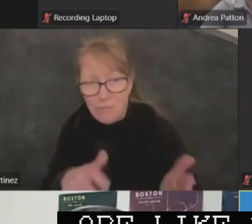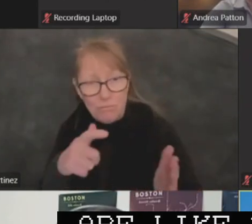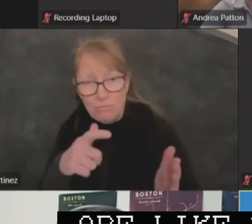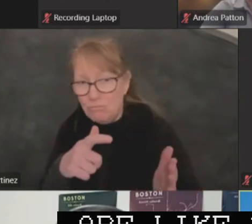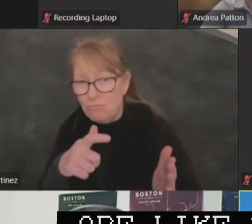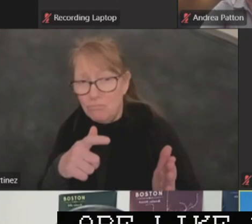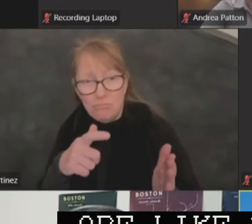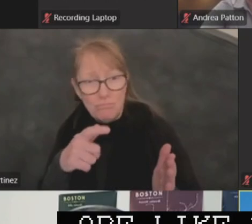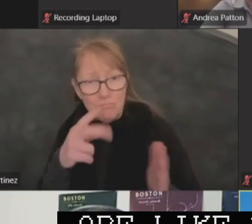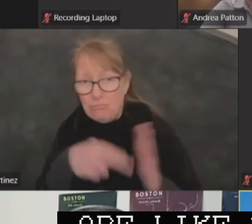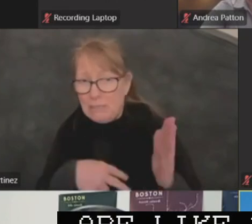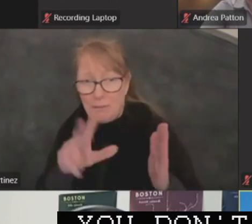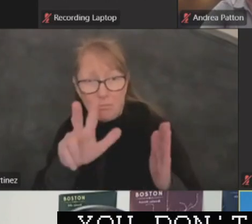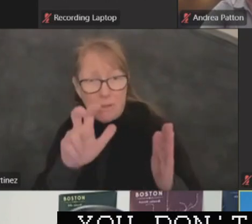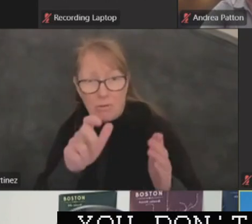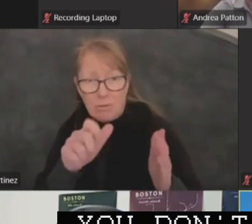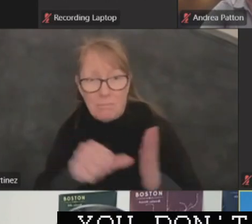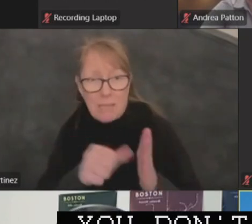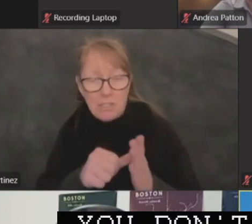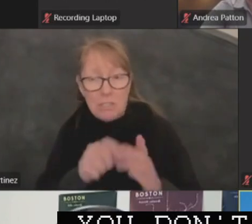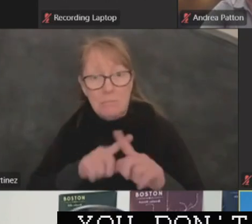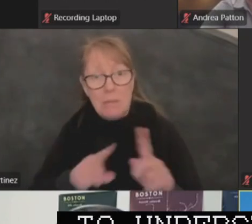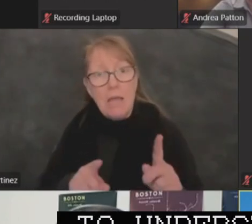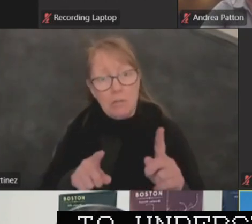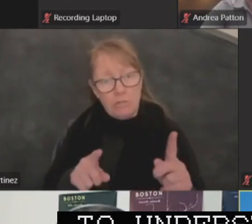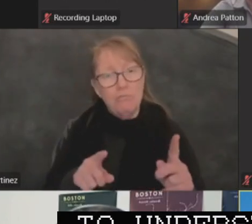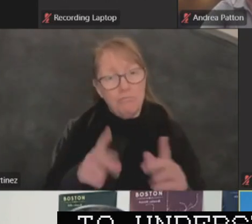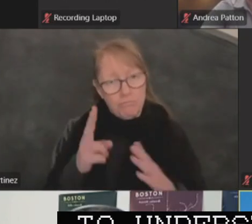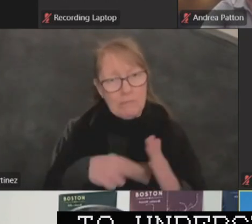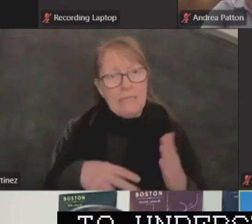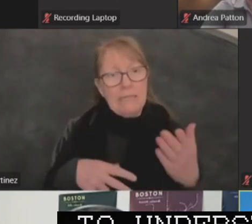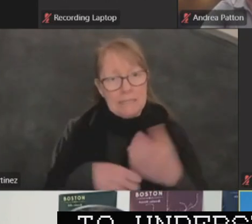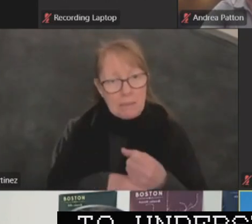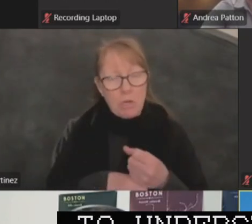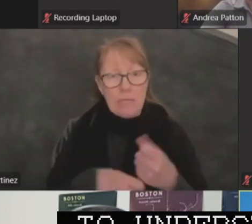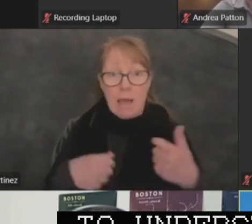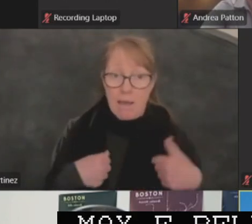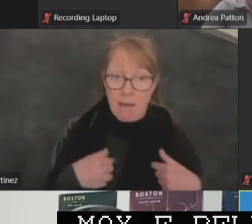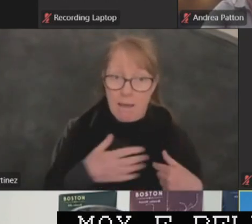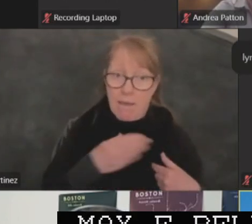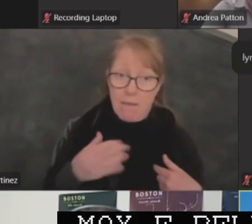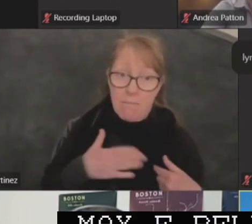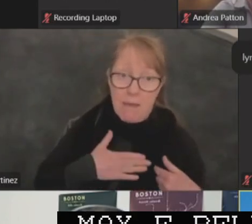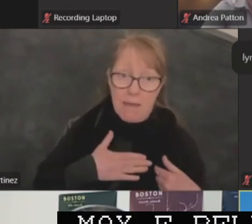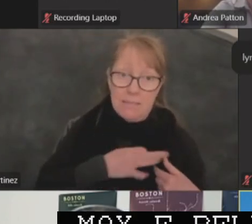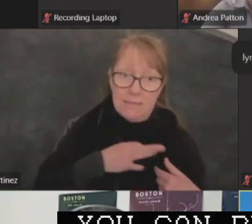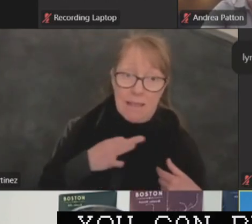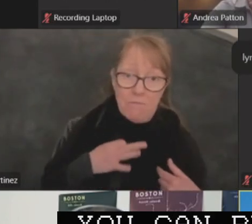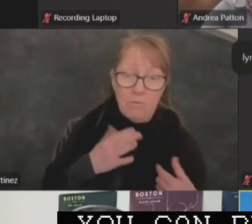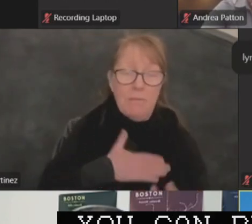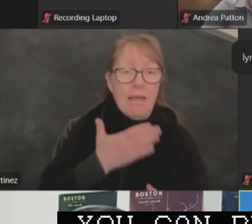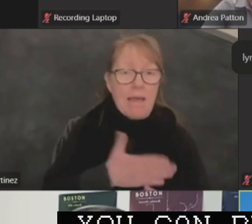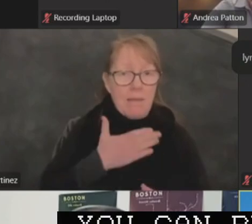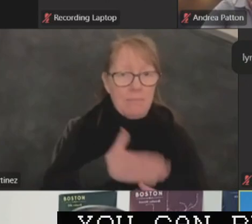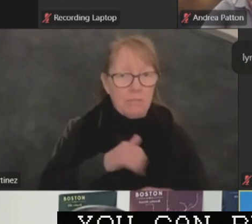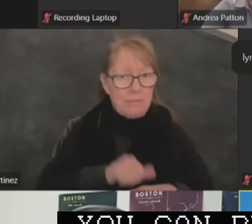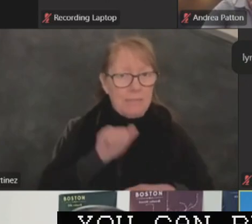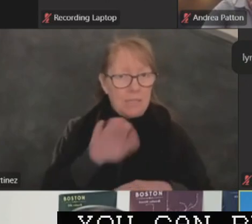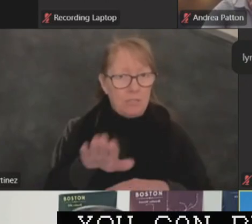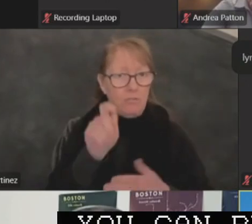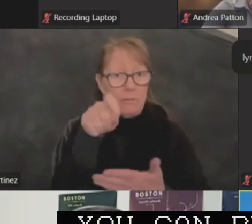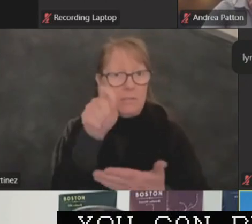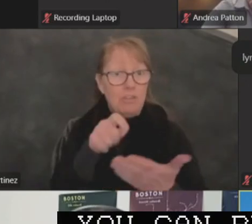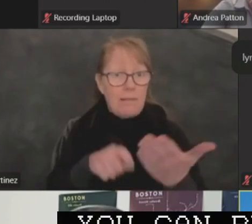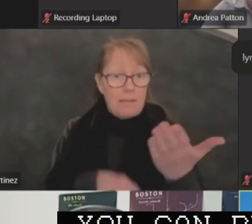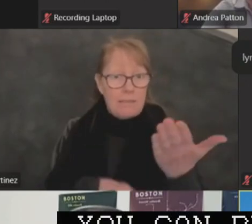to you, you can read these summaries. And I and my staff would be very happy to send you the checklist if there are certain developments